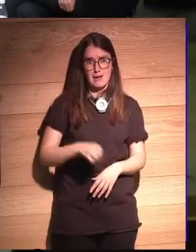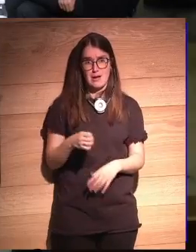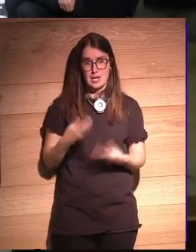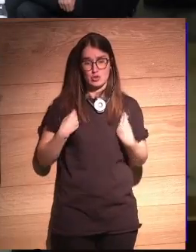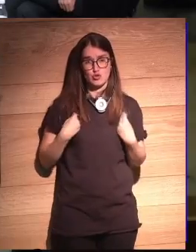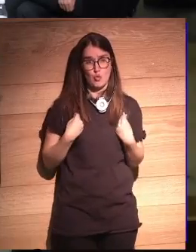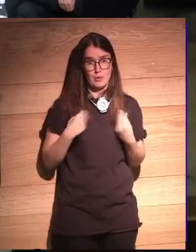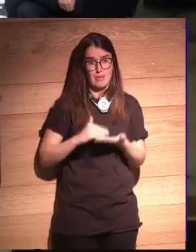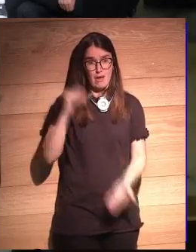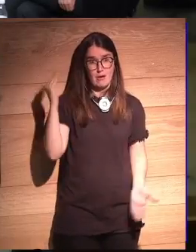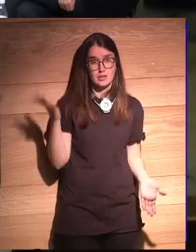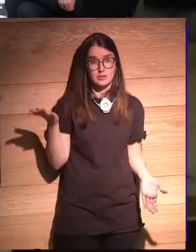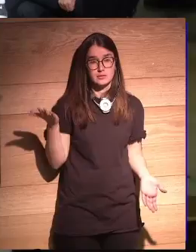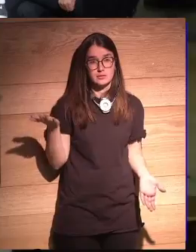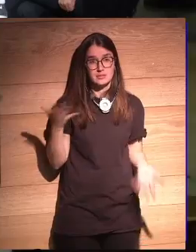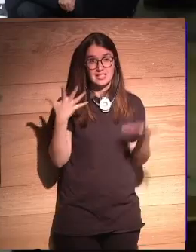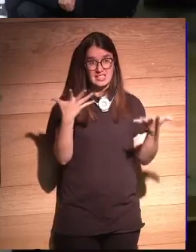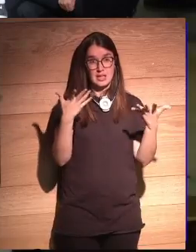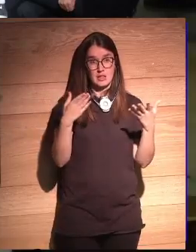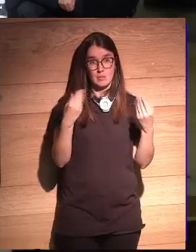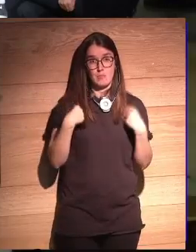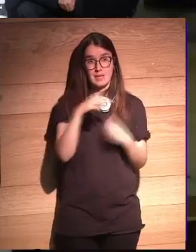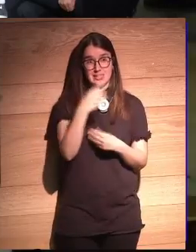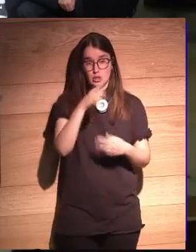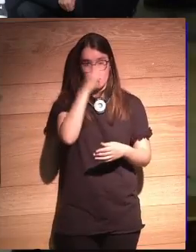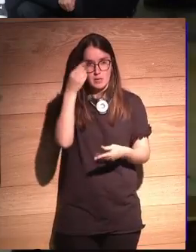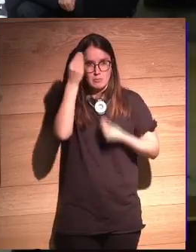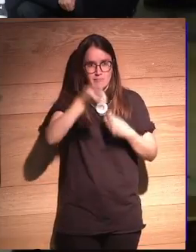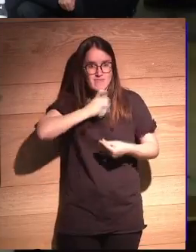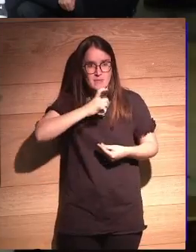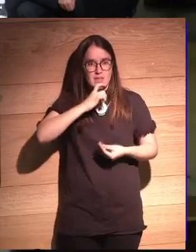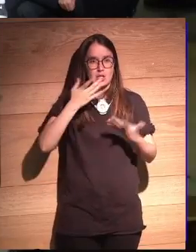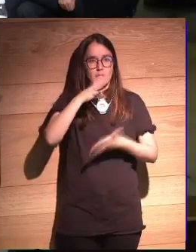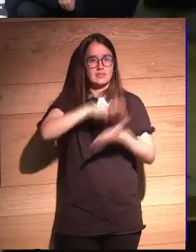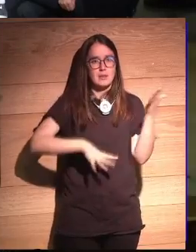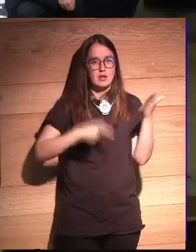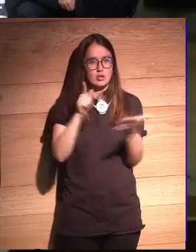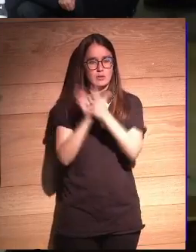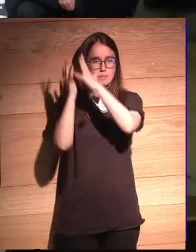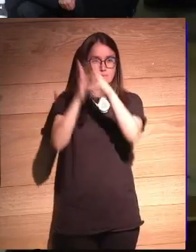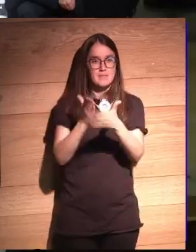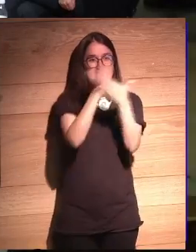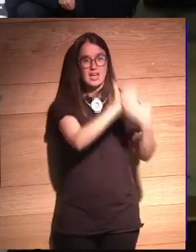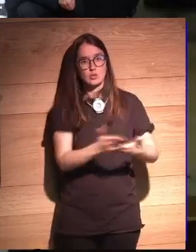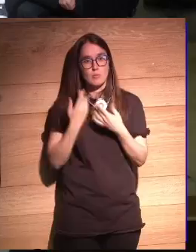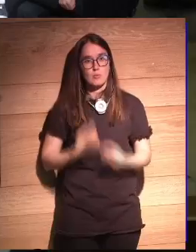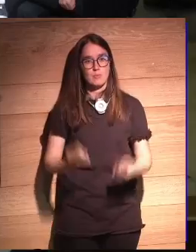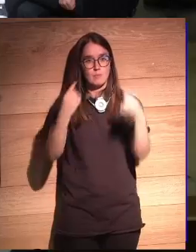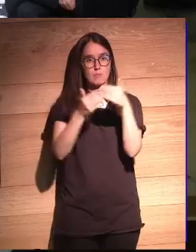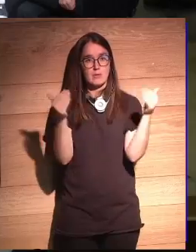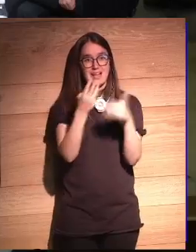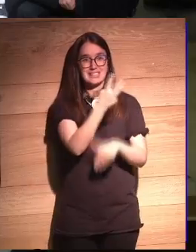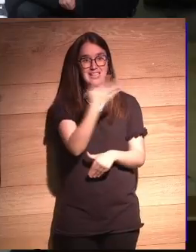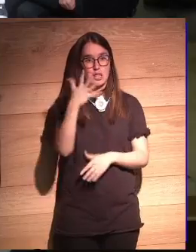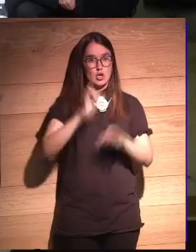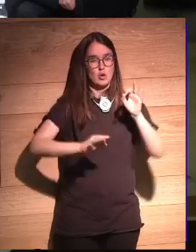have not inherited? How many houses can they accumulate? 10 in Madrid? I think not. So in Barcelona, they did another study, and for the